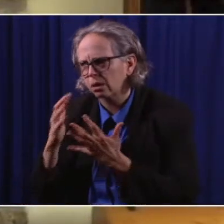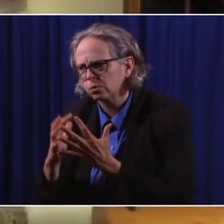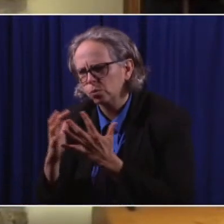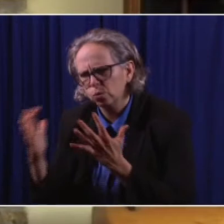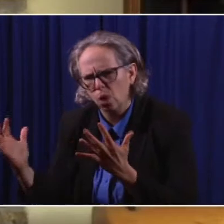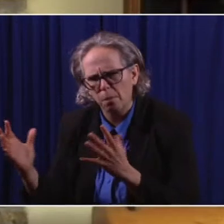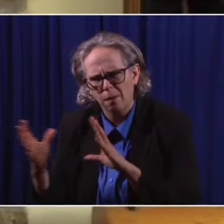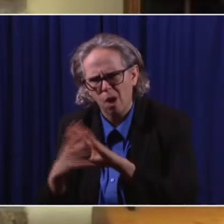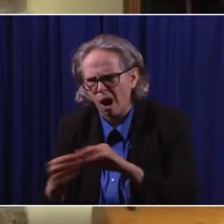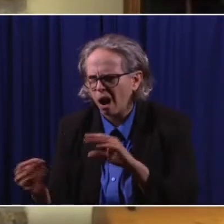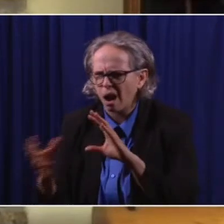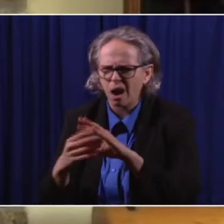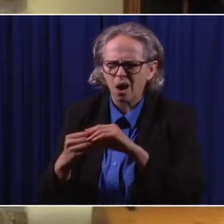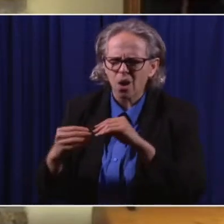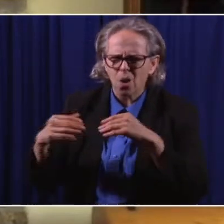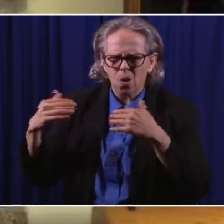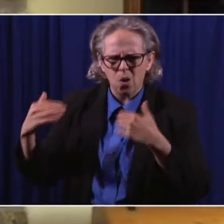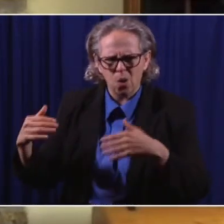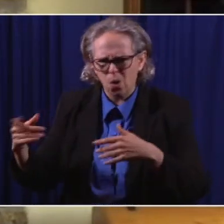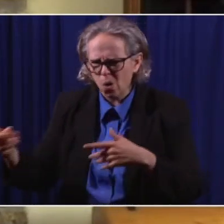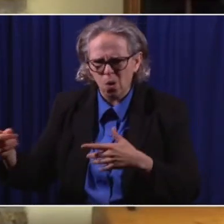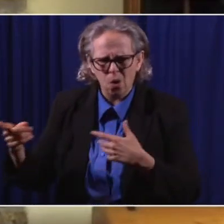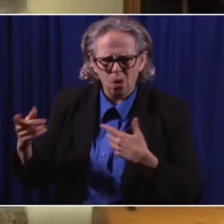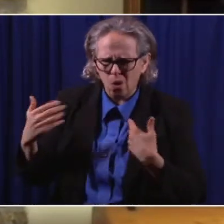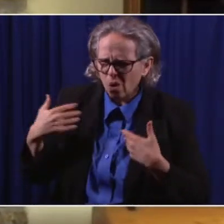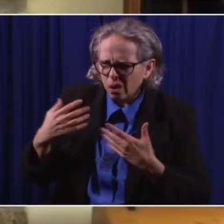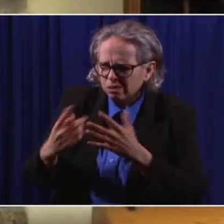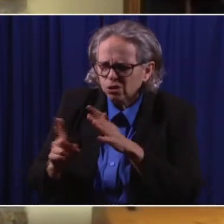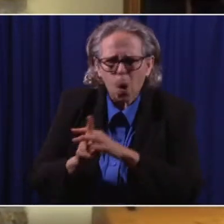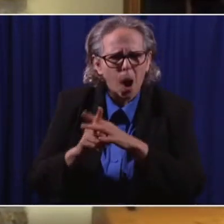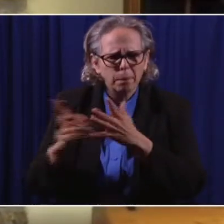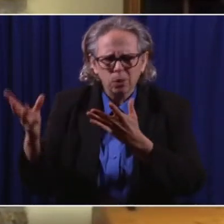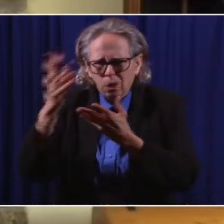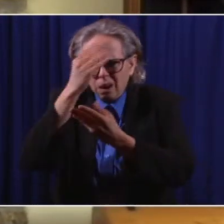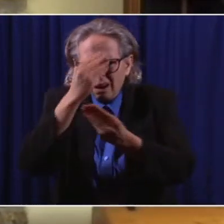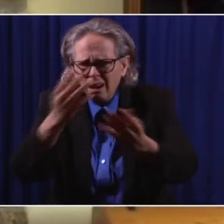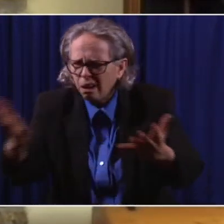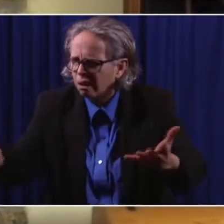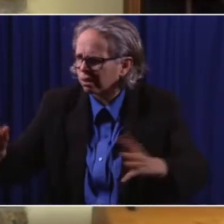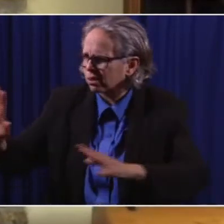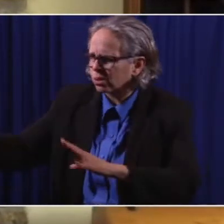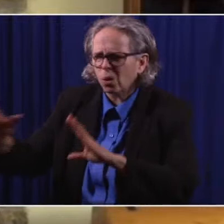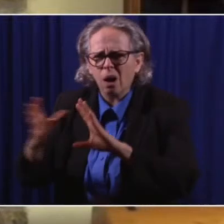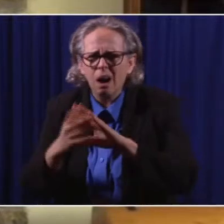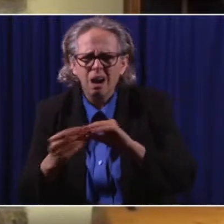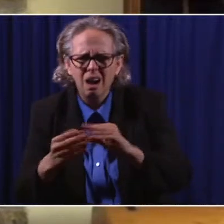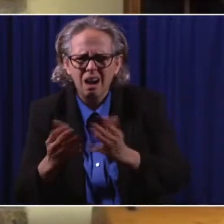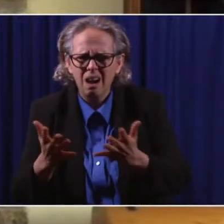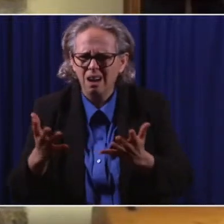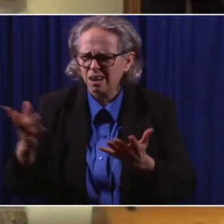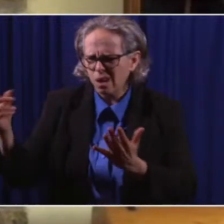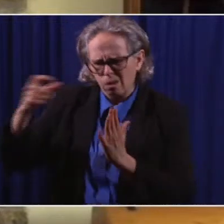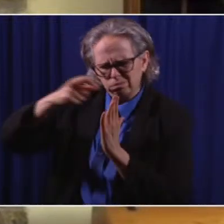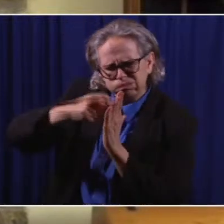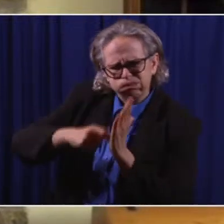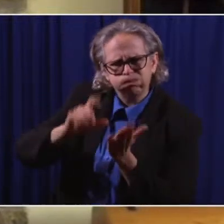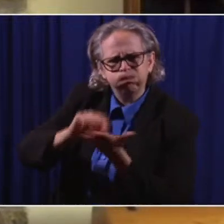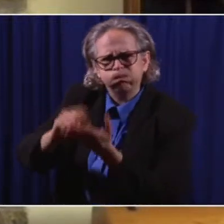presser today, but, for just speaking out, for writing the op-ed, for sharing your